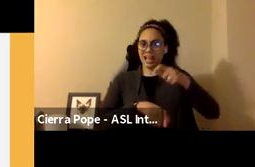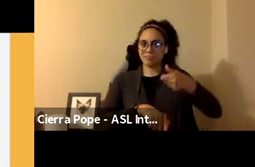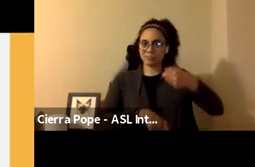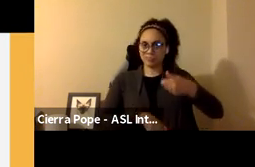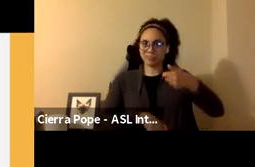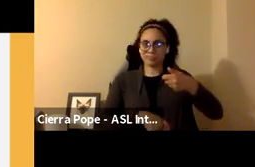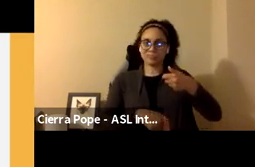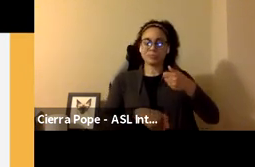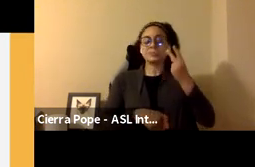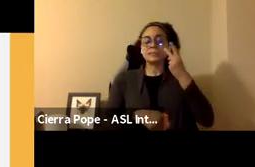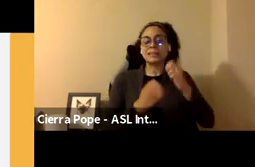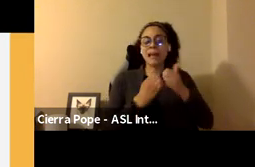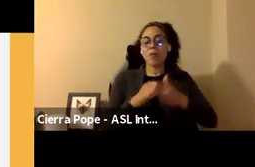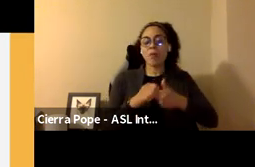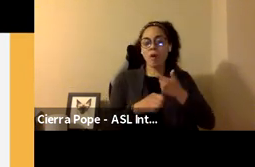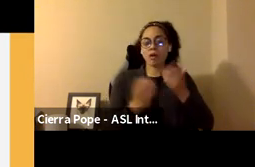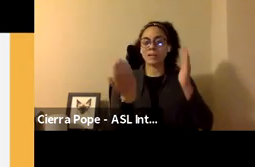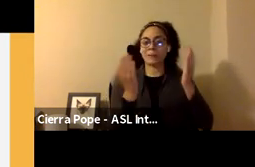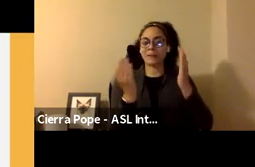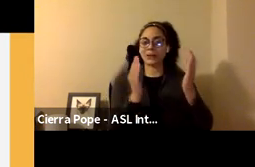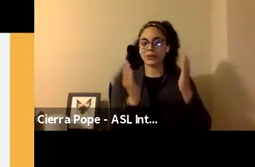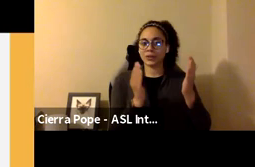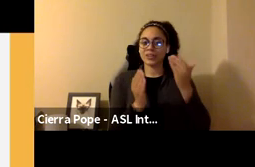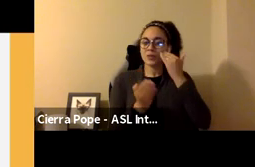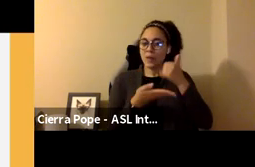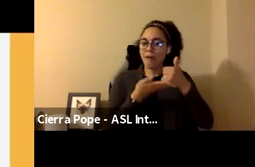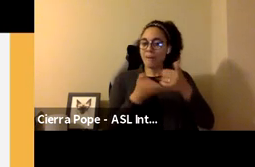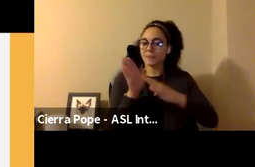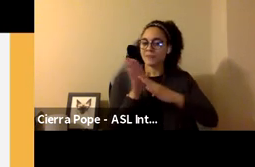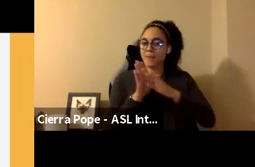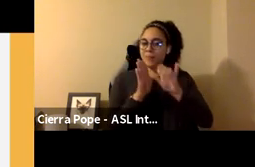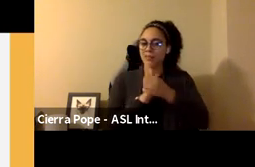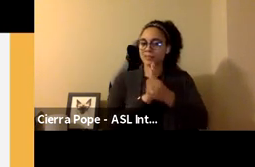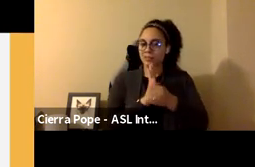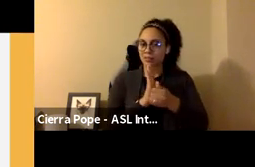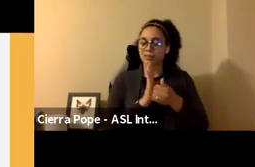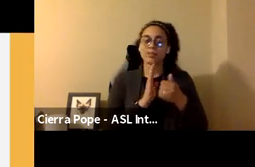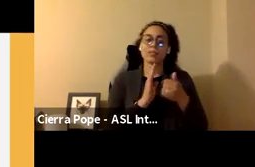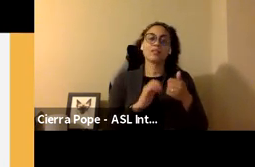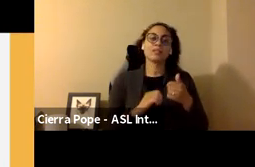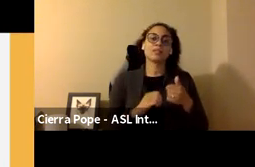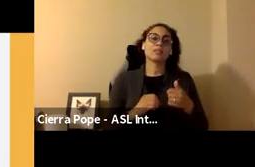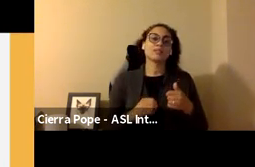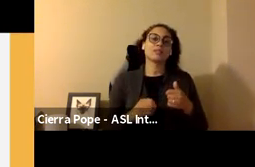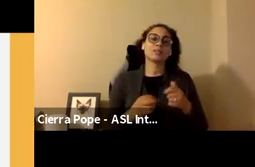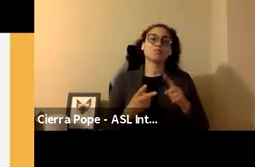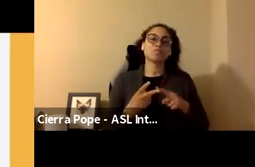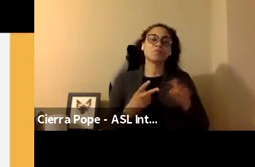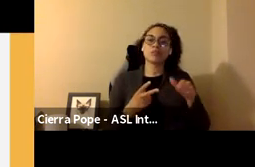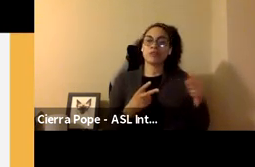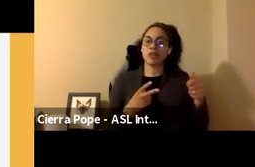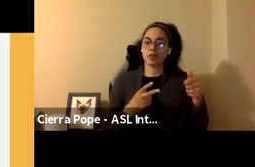takes? So you're helping them build that skill. Another way for sustained